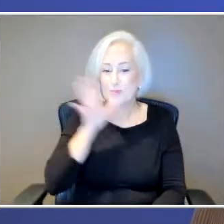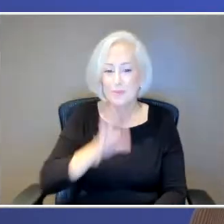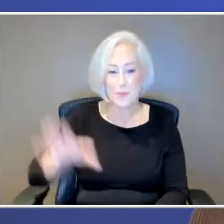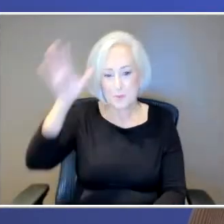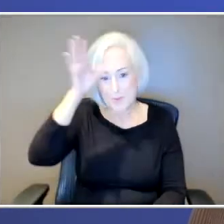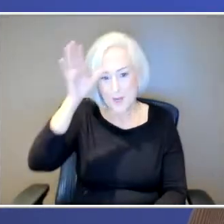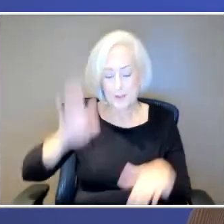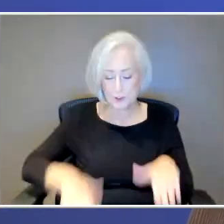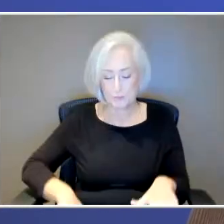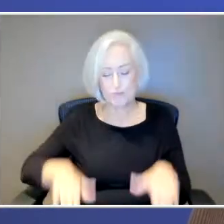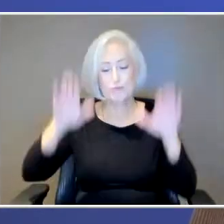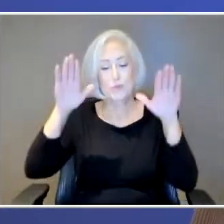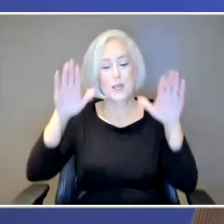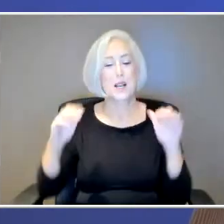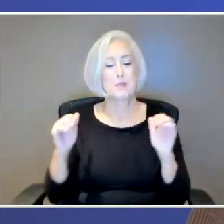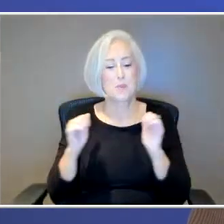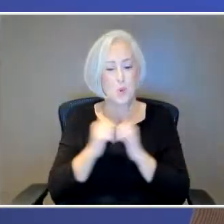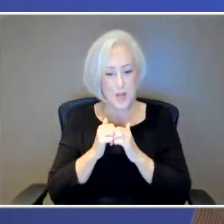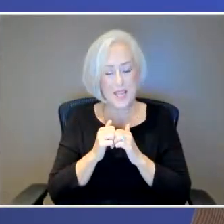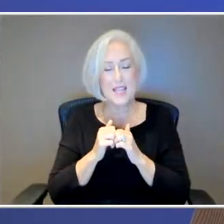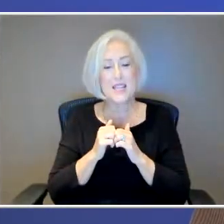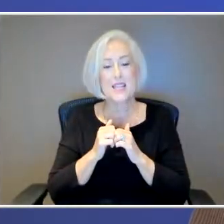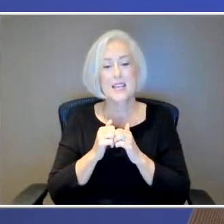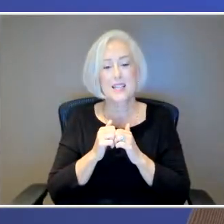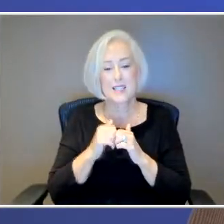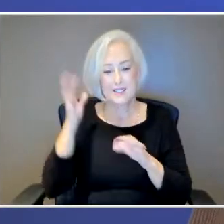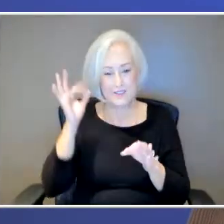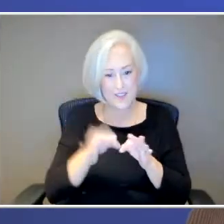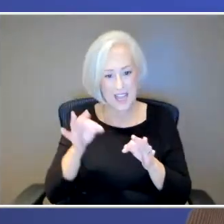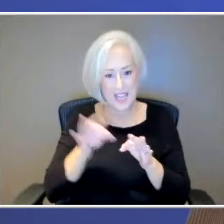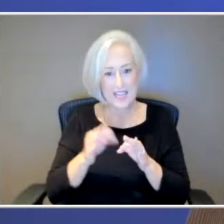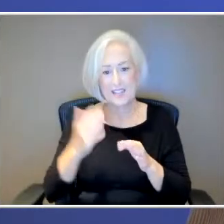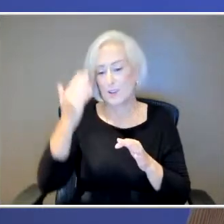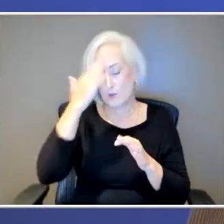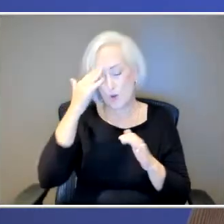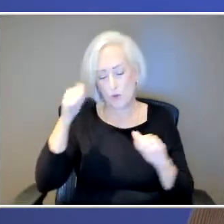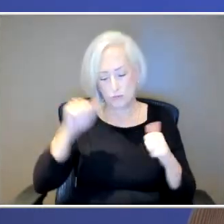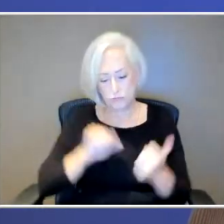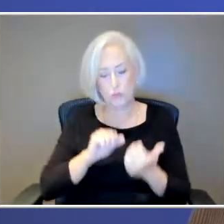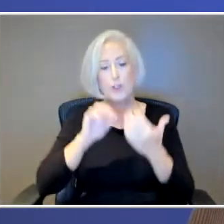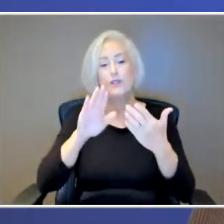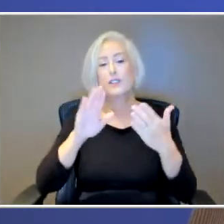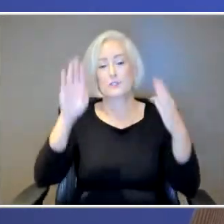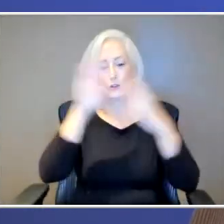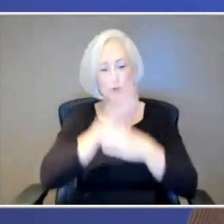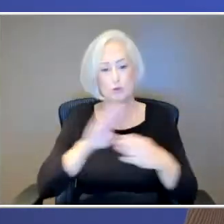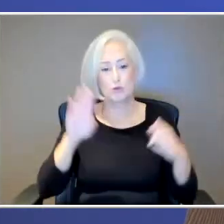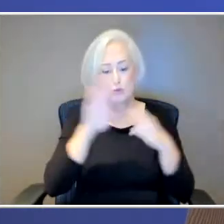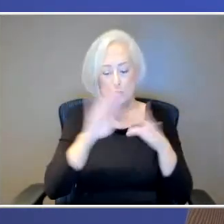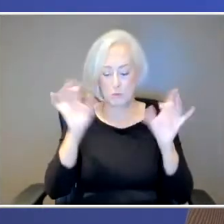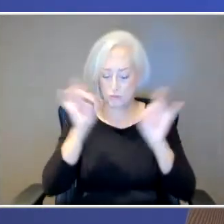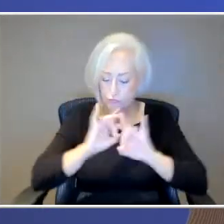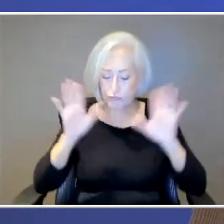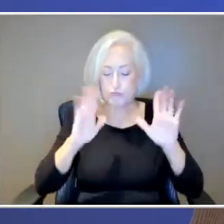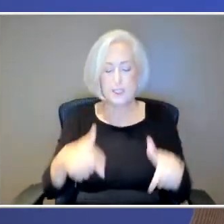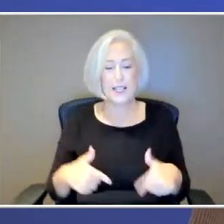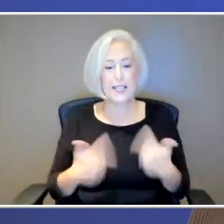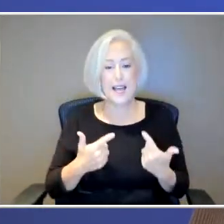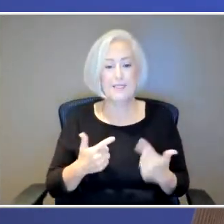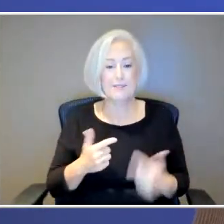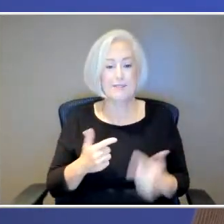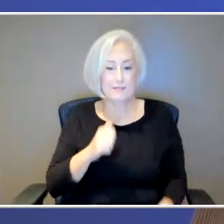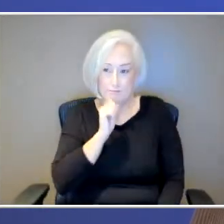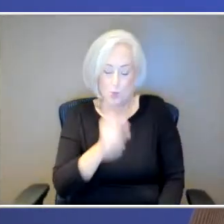with faith, and knowing that whenever we face trials and tribulations in our life, we're not alone.